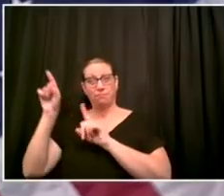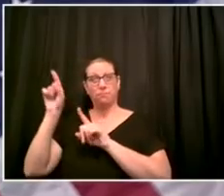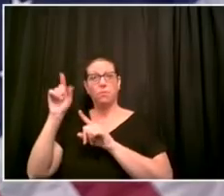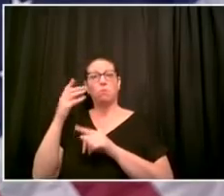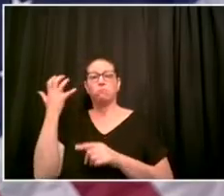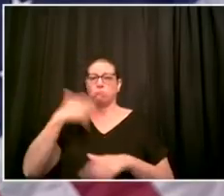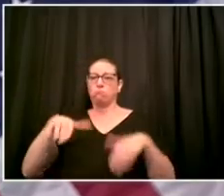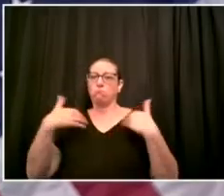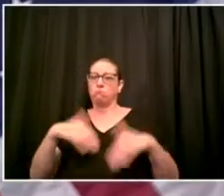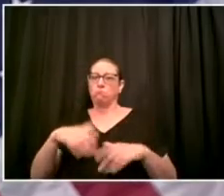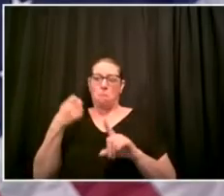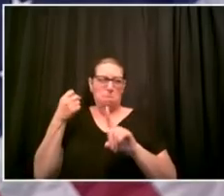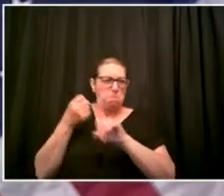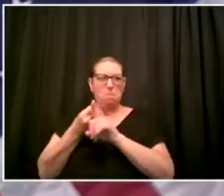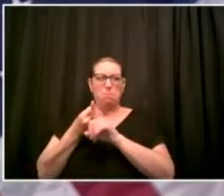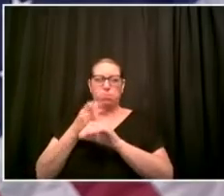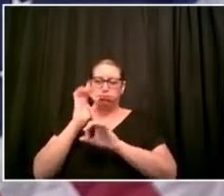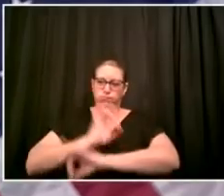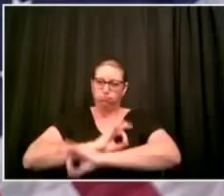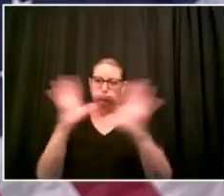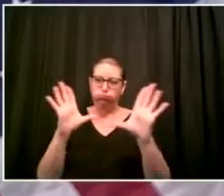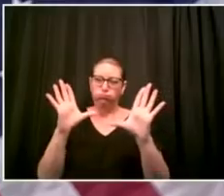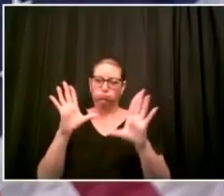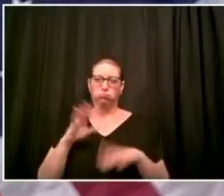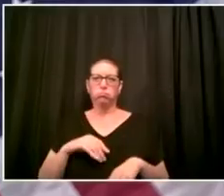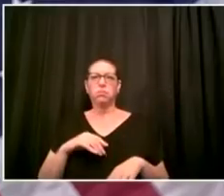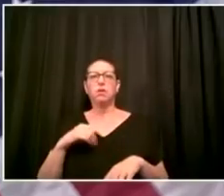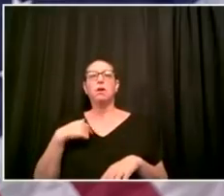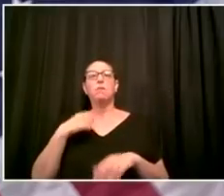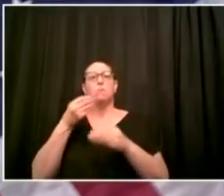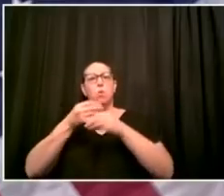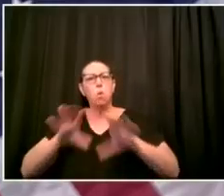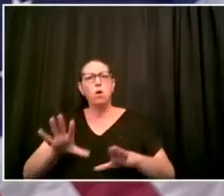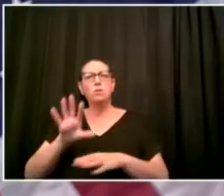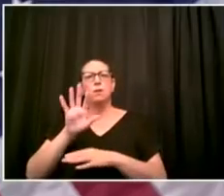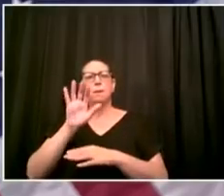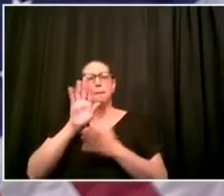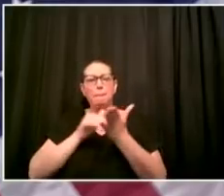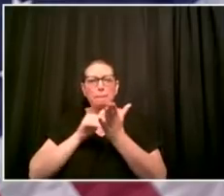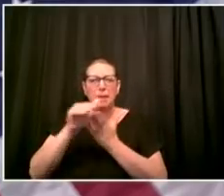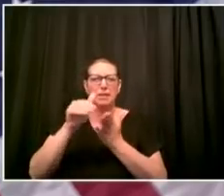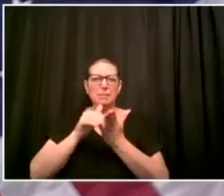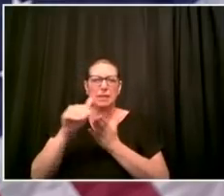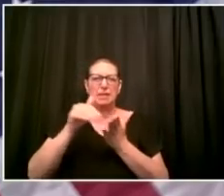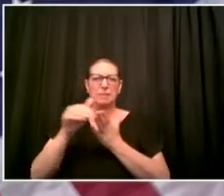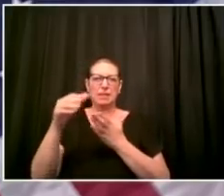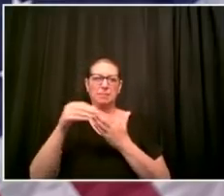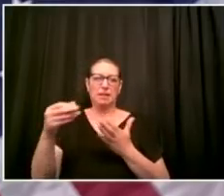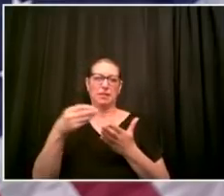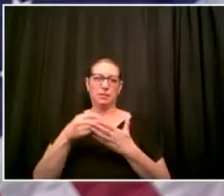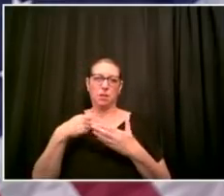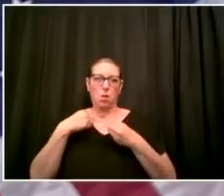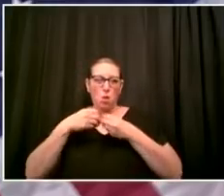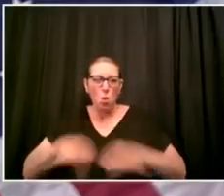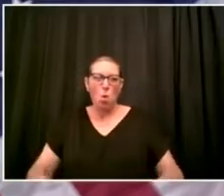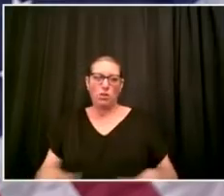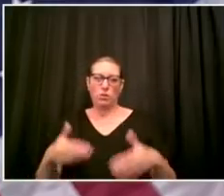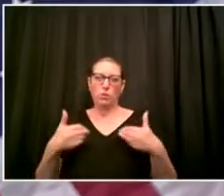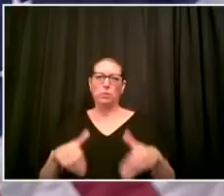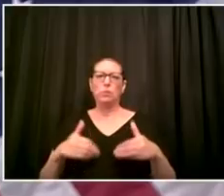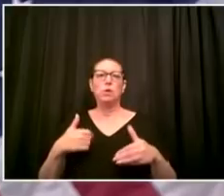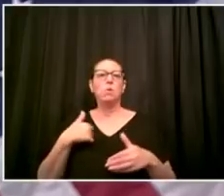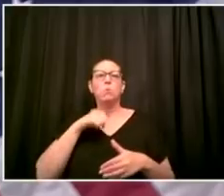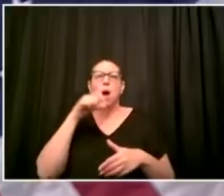upon billions of dollars of revenue that we use to serve our people. It's gone. It's not coming back. The only way